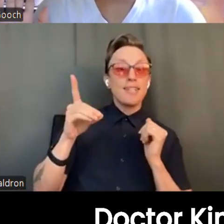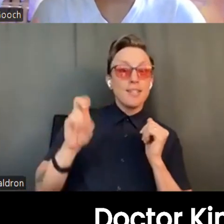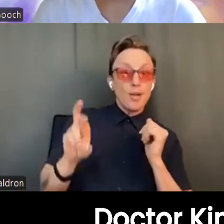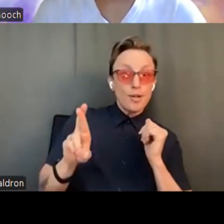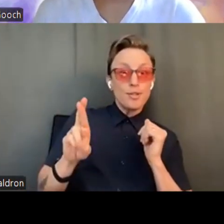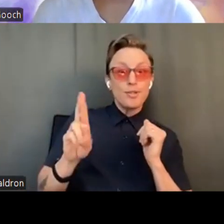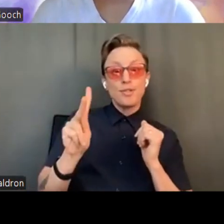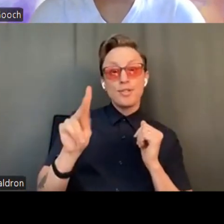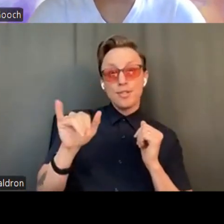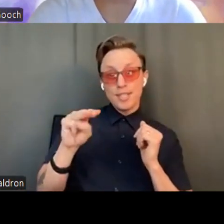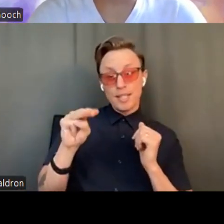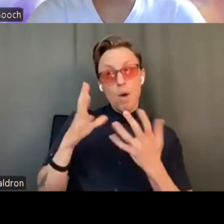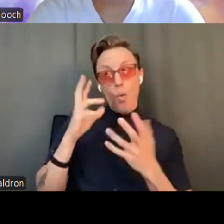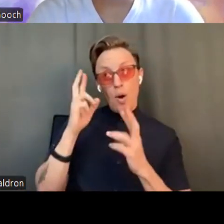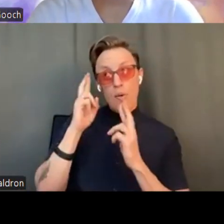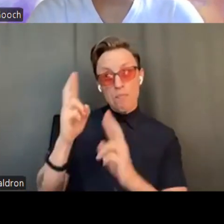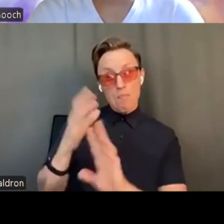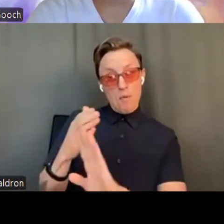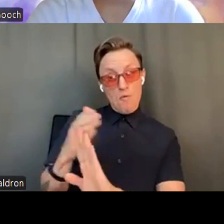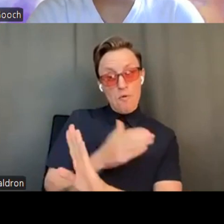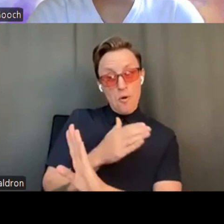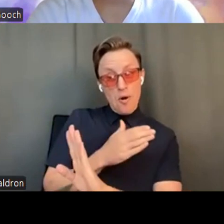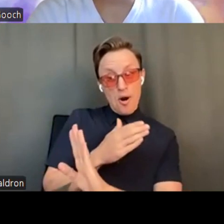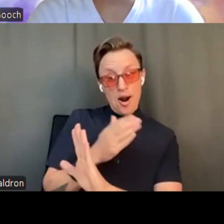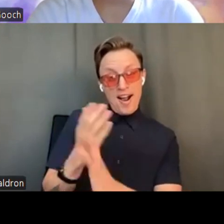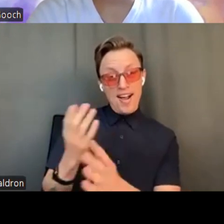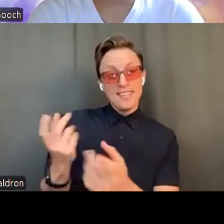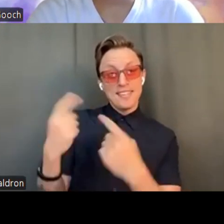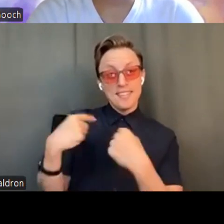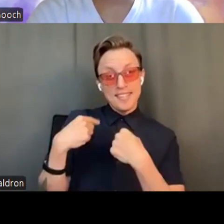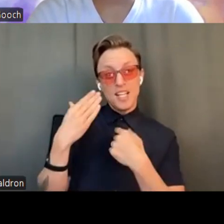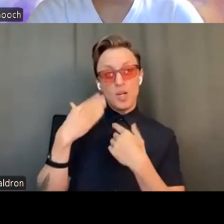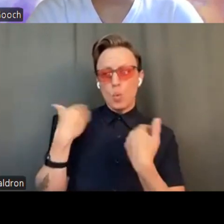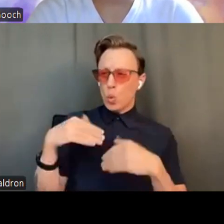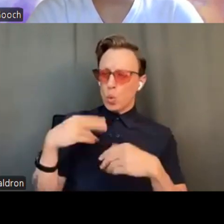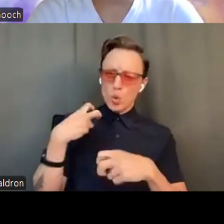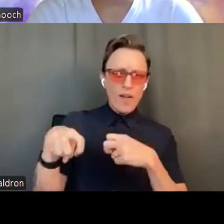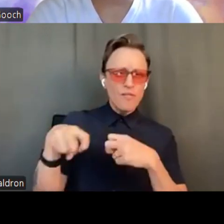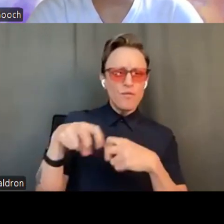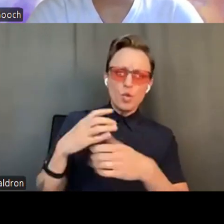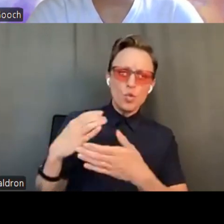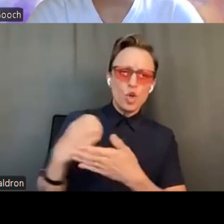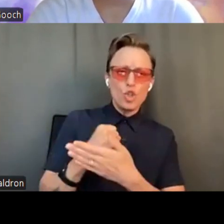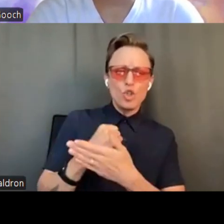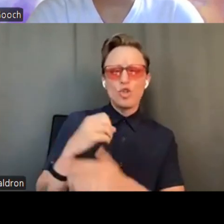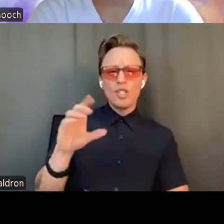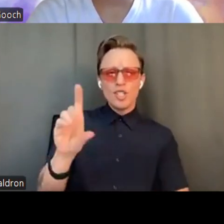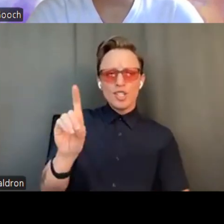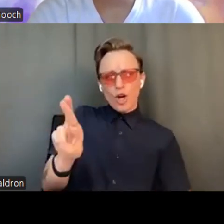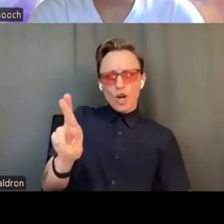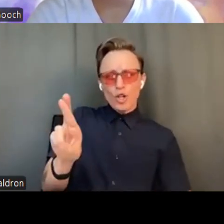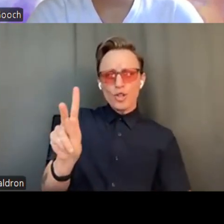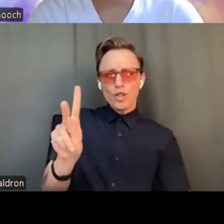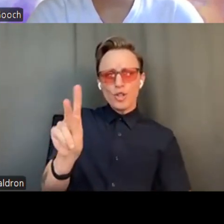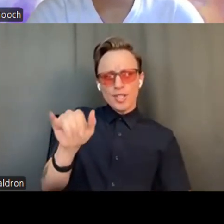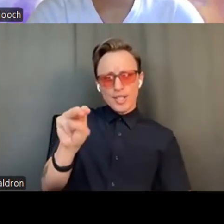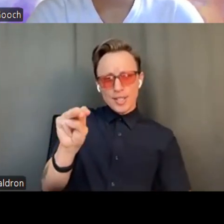this before we came in, honestly. I know how hard it is to earn that as a title. So, Dr. Kim, if you would.